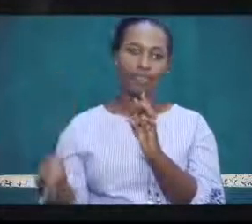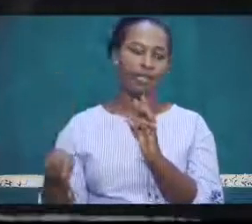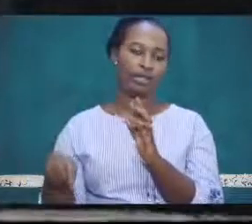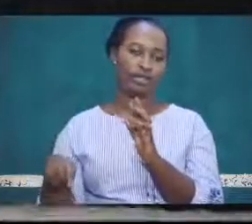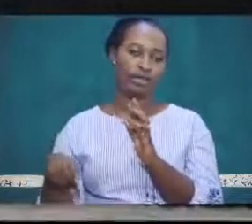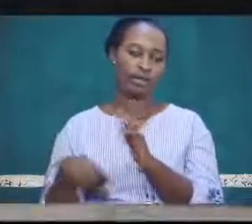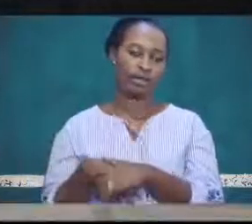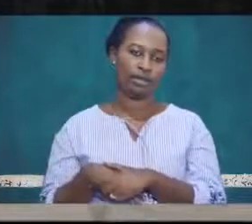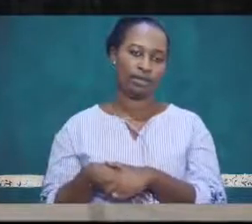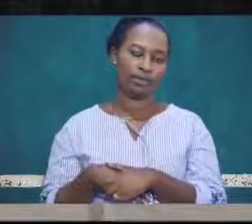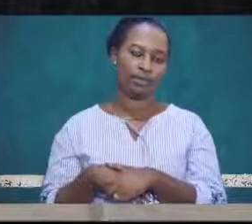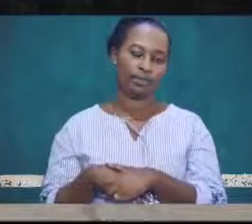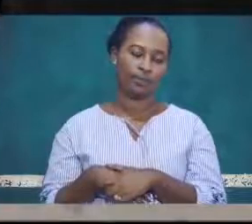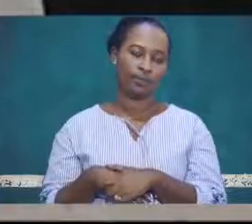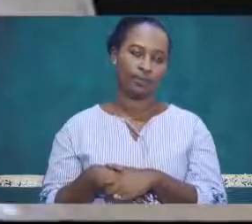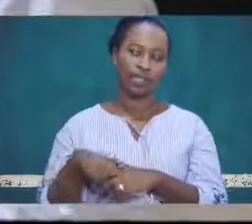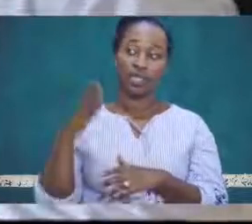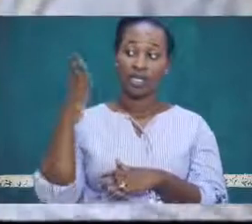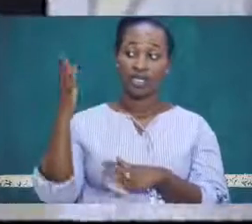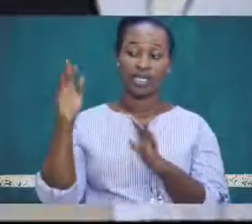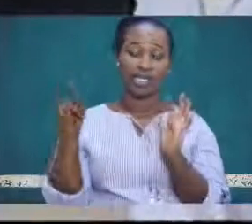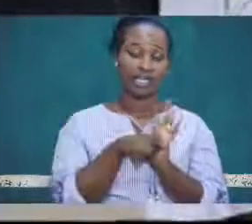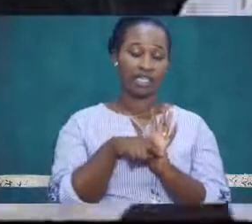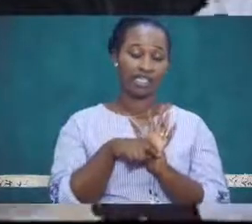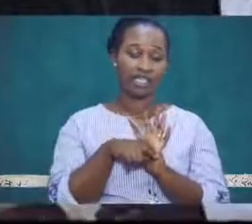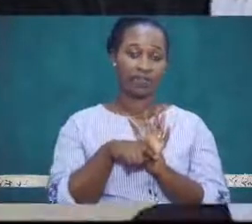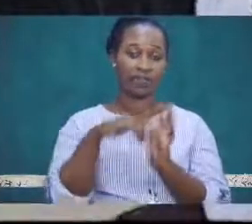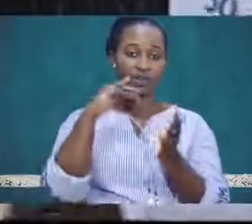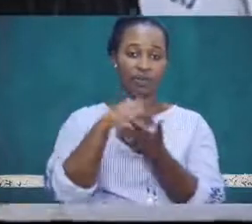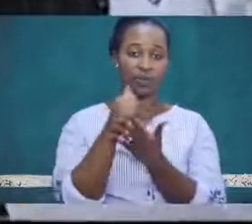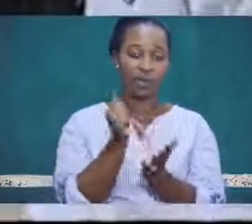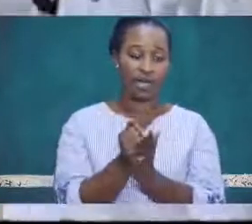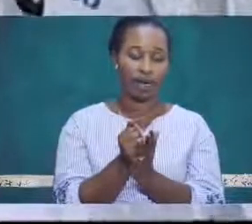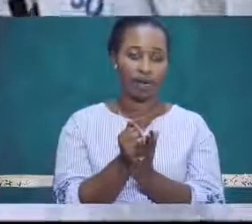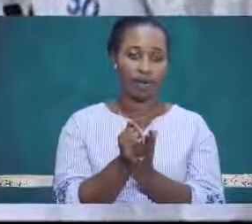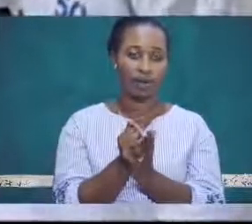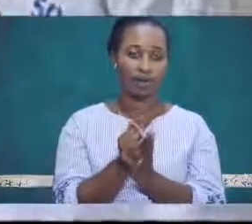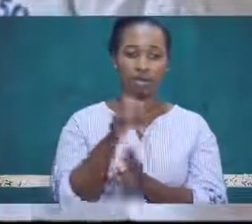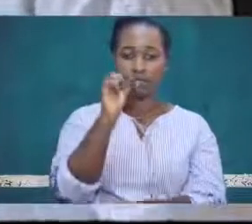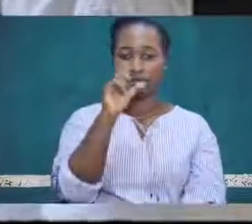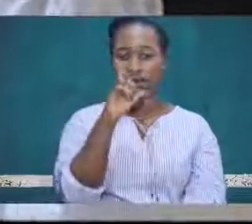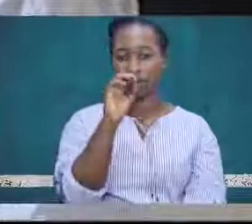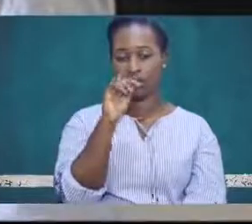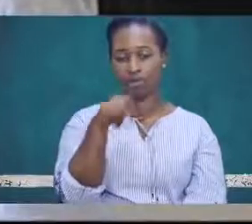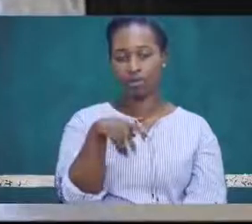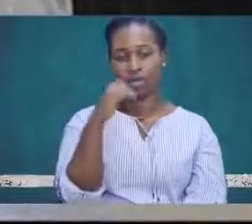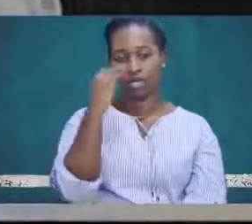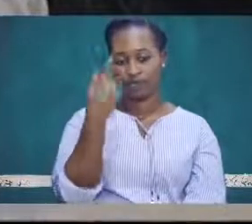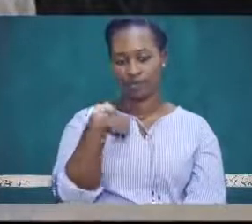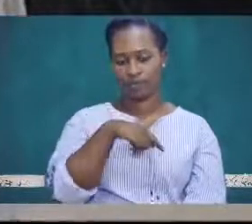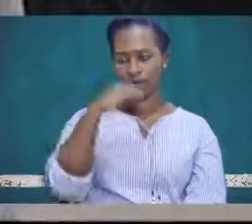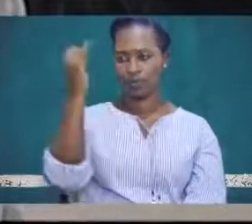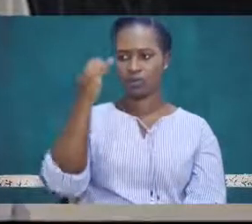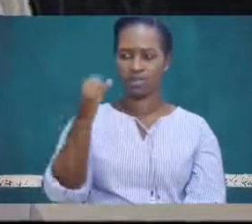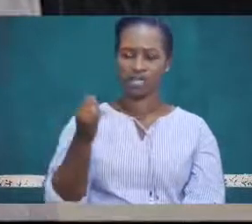0.2 P. Why this one is a negative? It's because here the slope of, if we are to draw the slope of